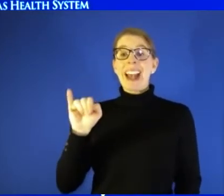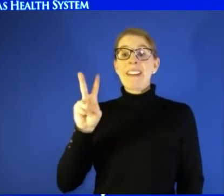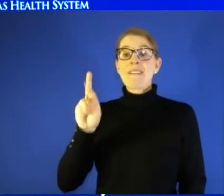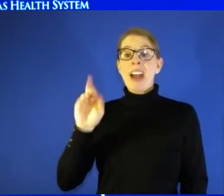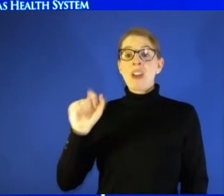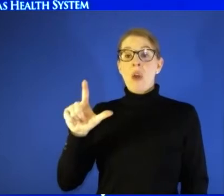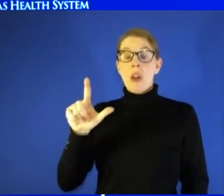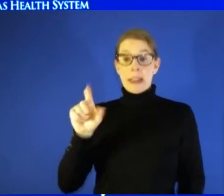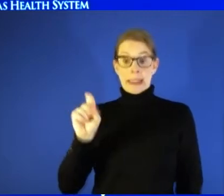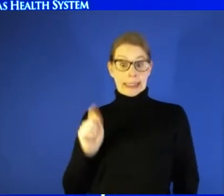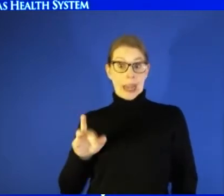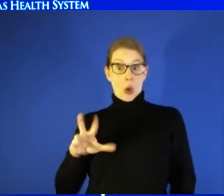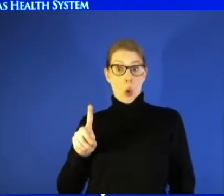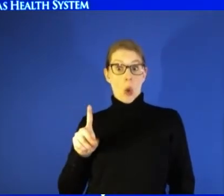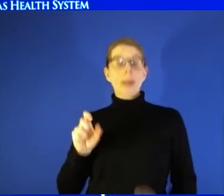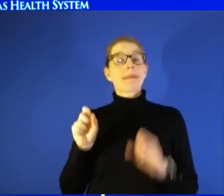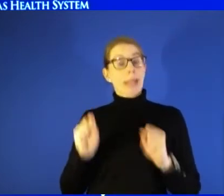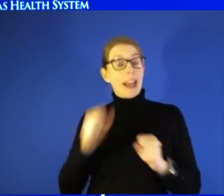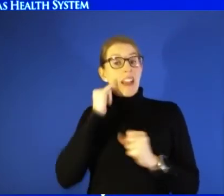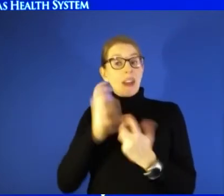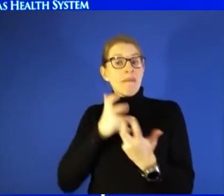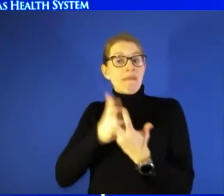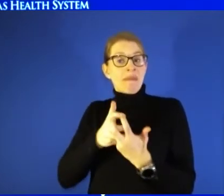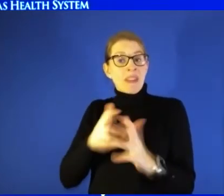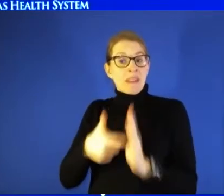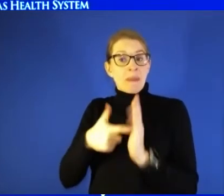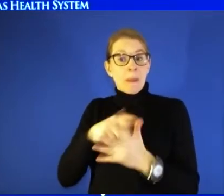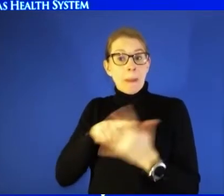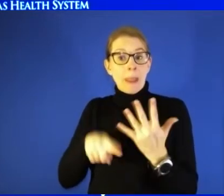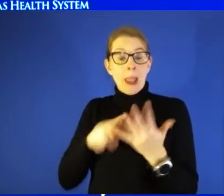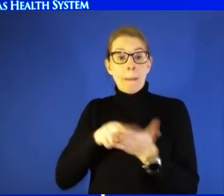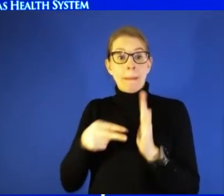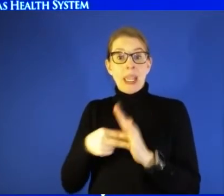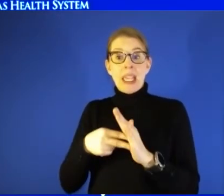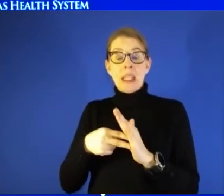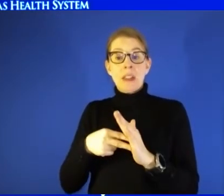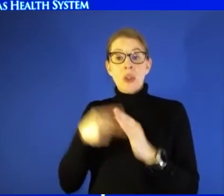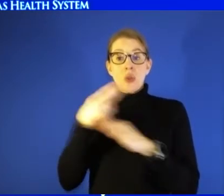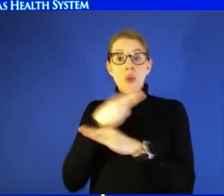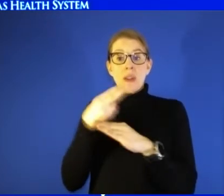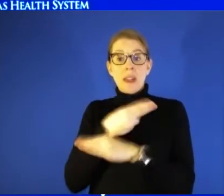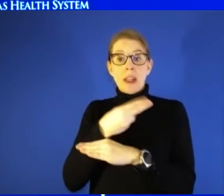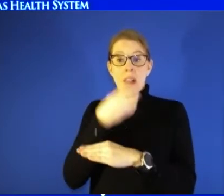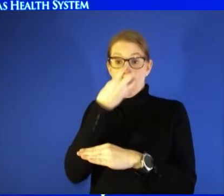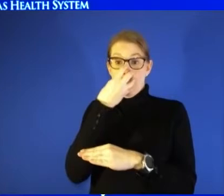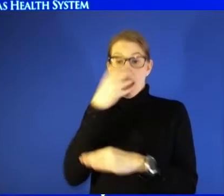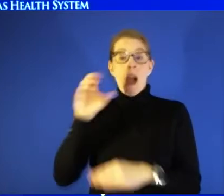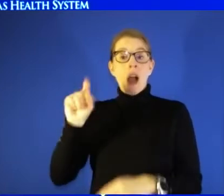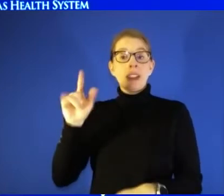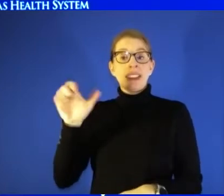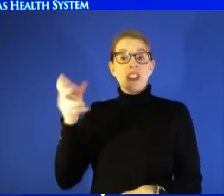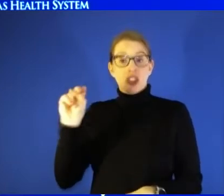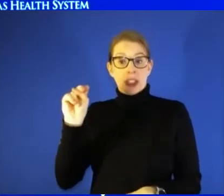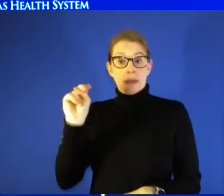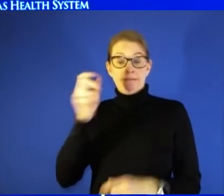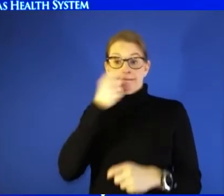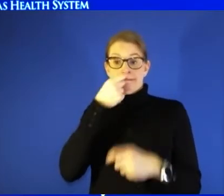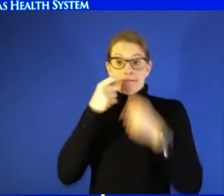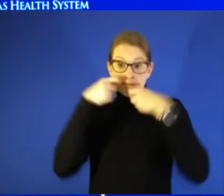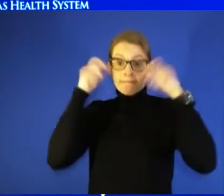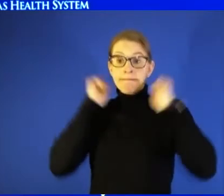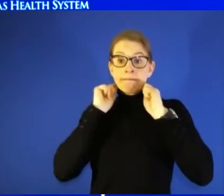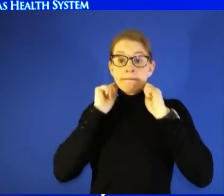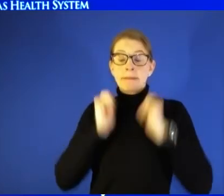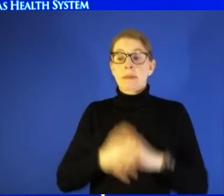meet criteria to get steroids, meaning you are now being placed on oxygen, or if you've been on oxygen in the past, normally, if